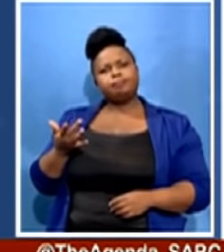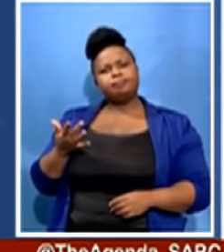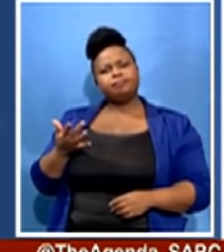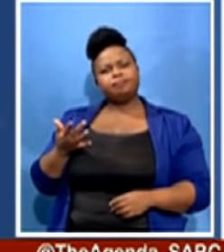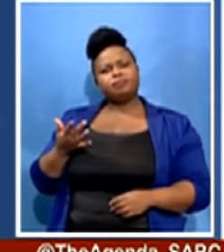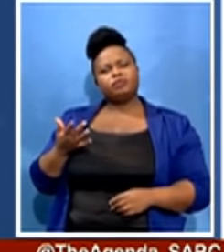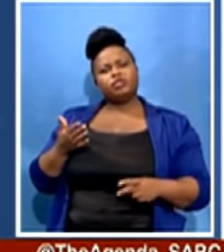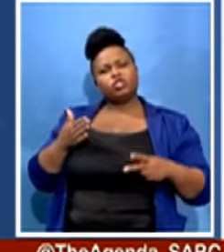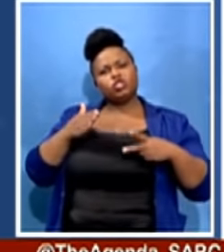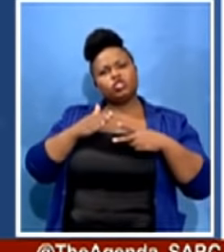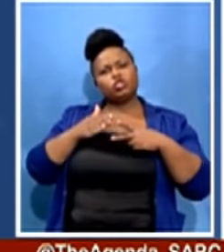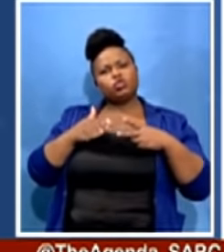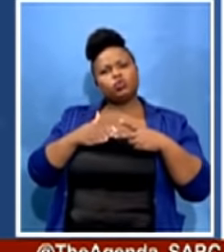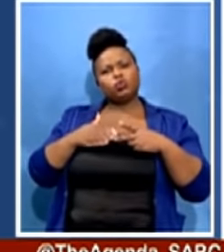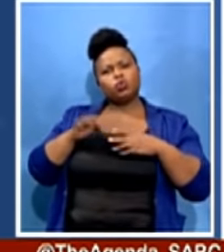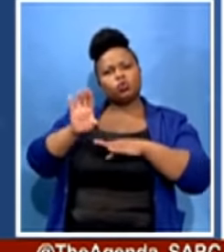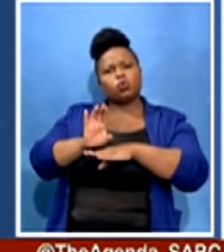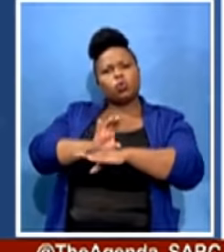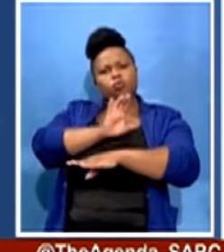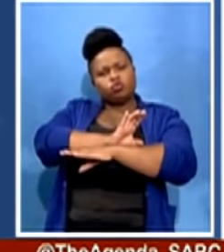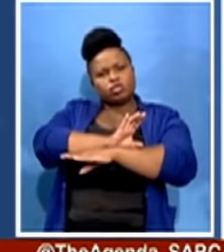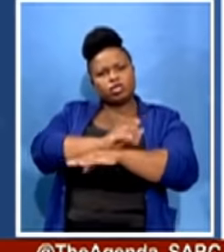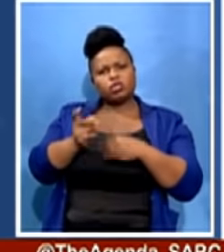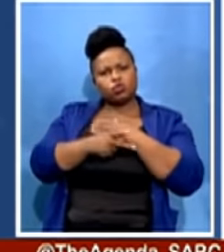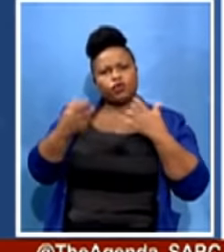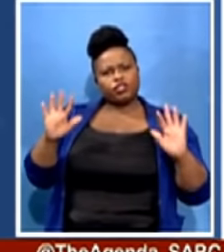computers that have been stolen.